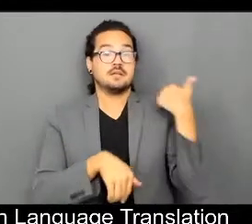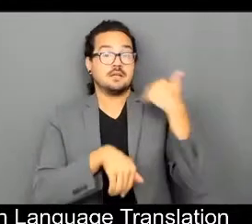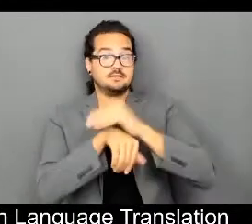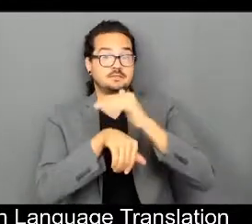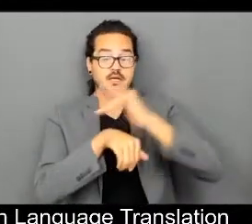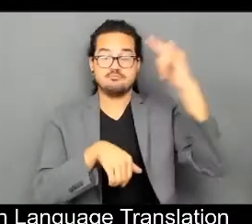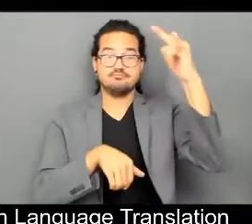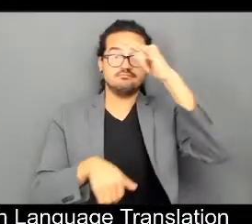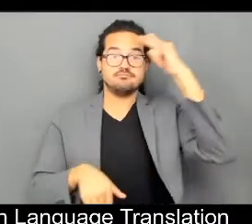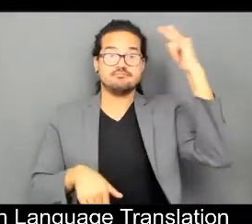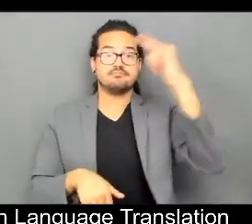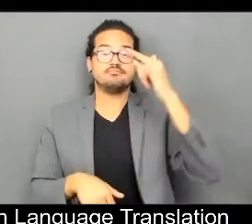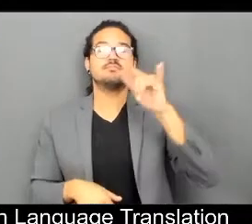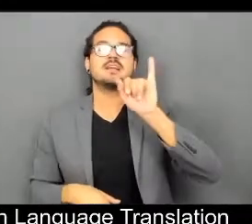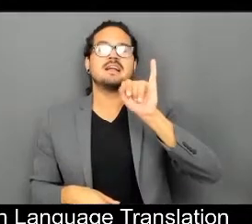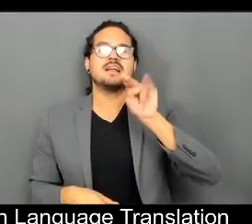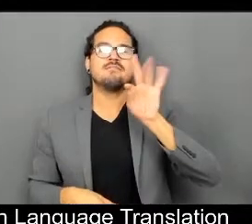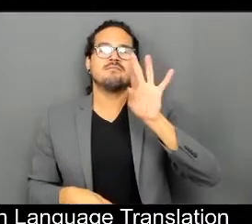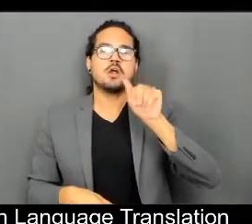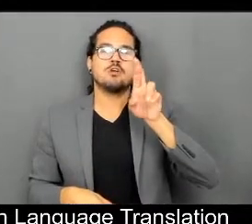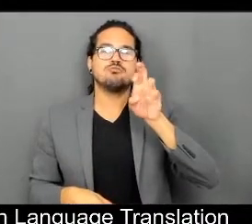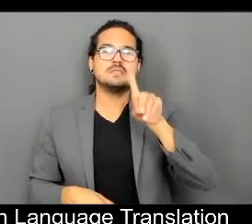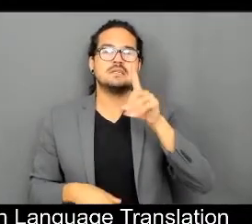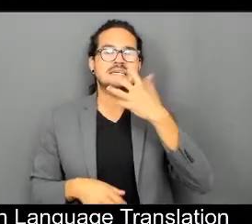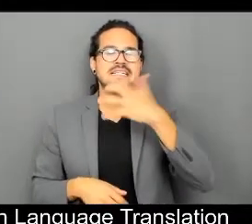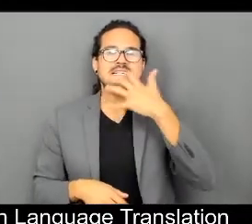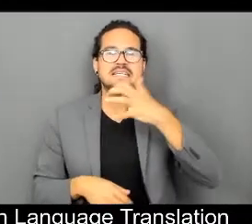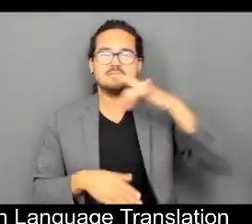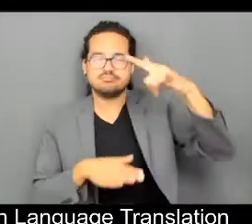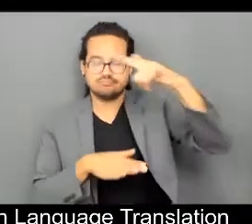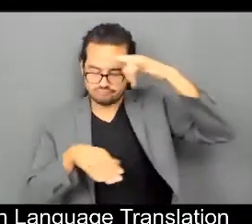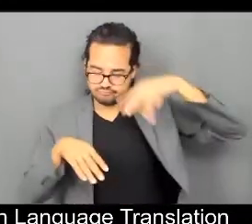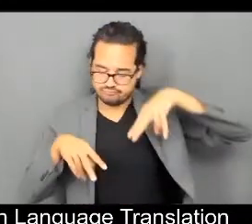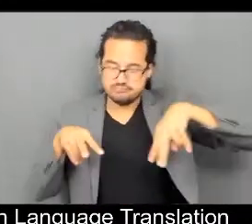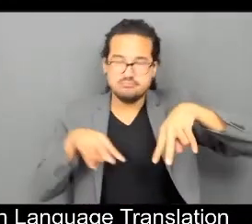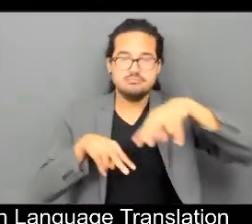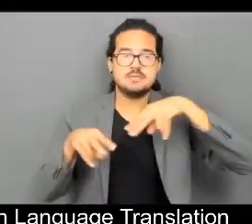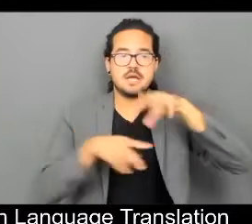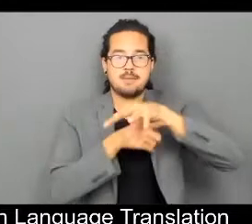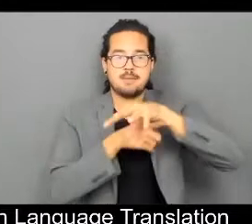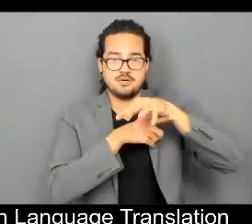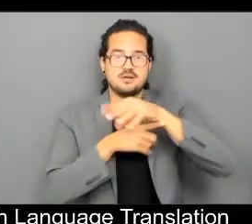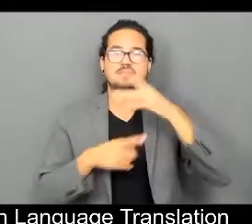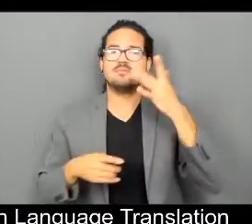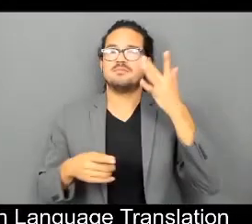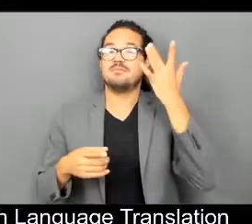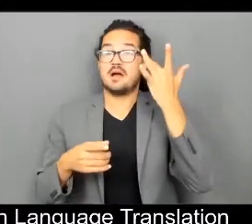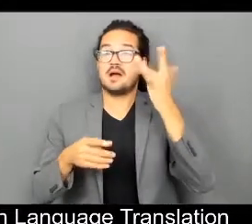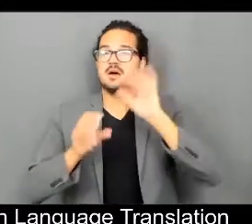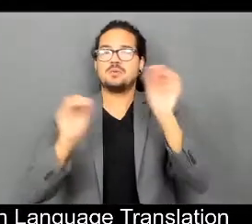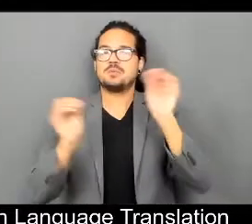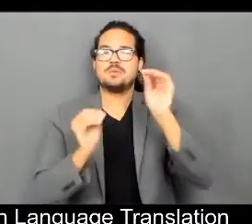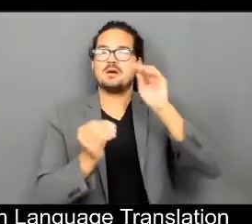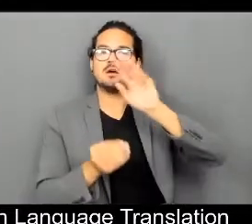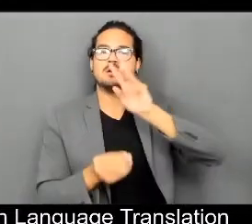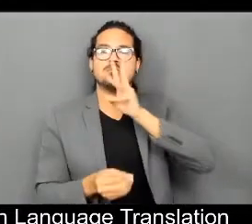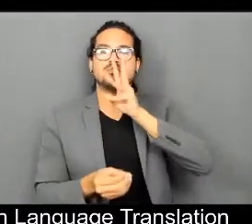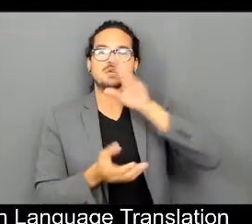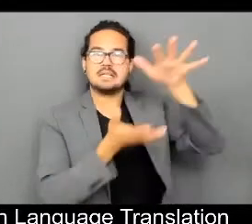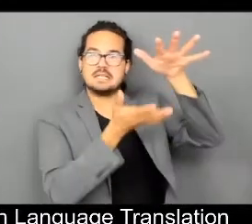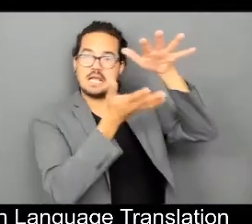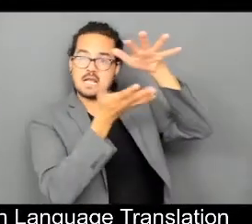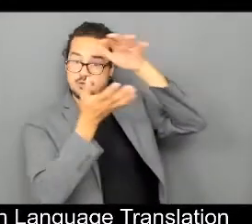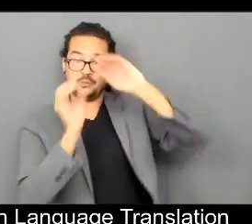due to the marine layer not being here, we were able to get some really good imagery. And it did show us kind of where some of our hot spots